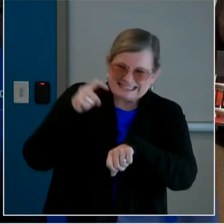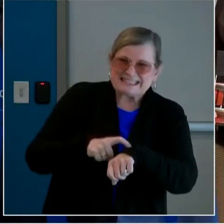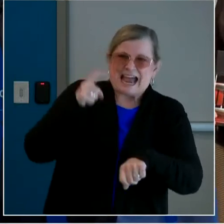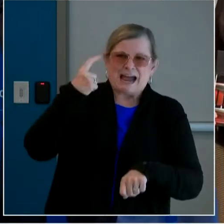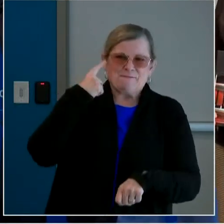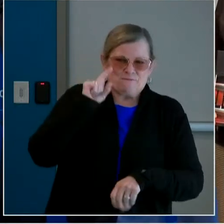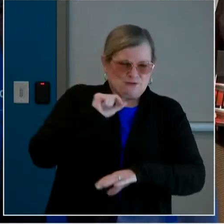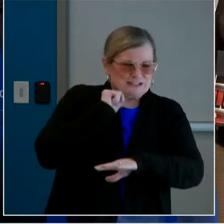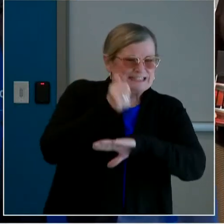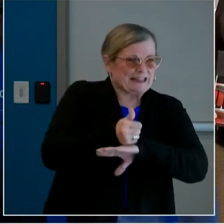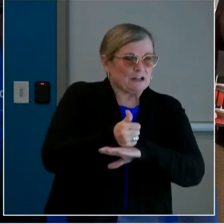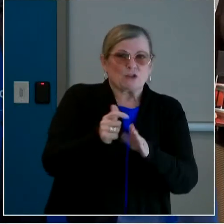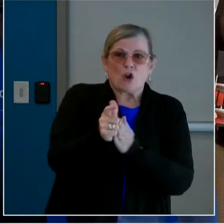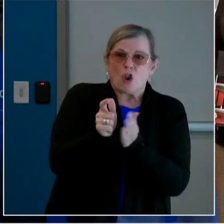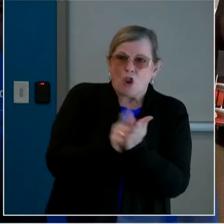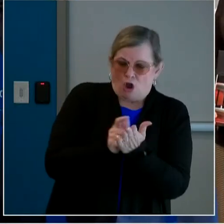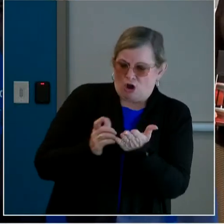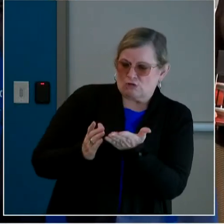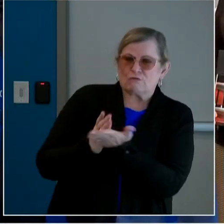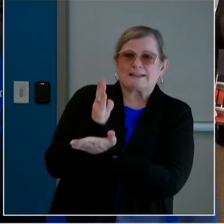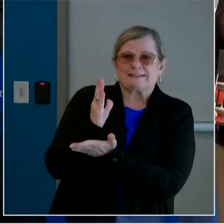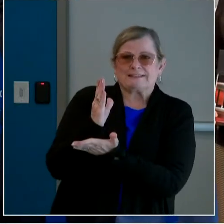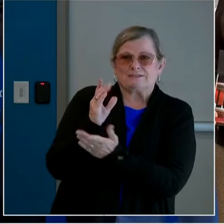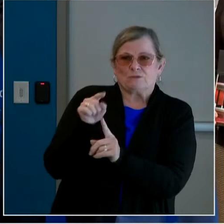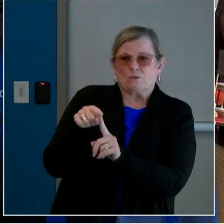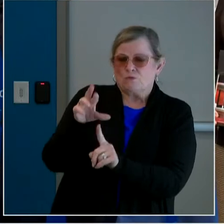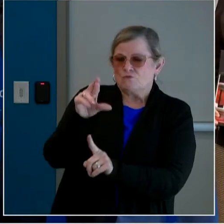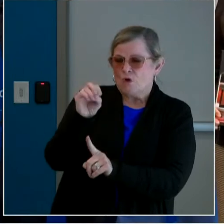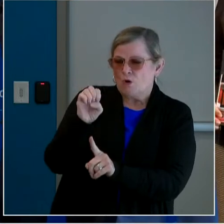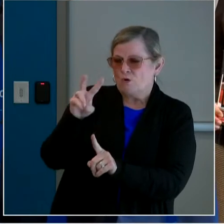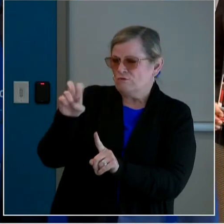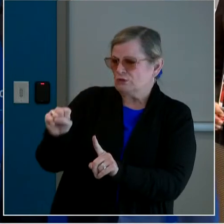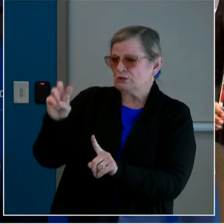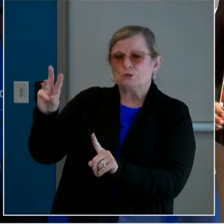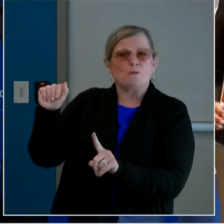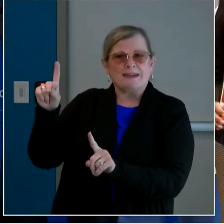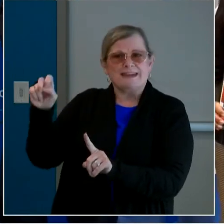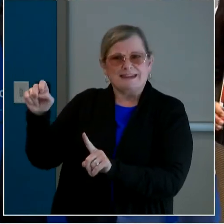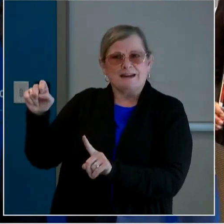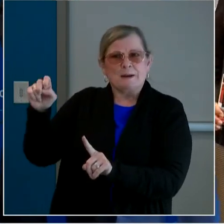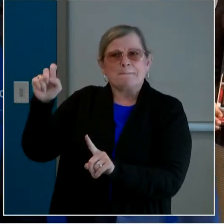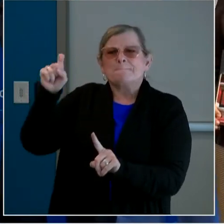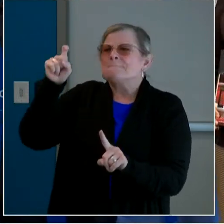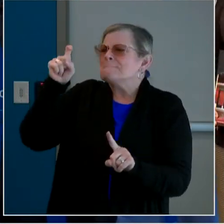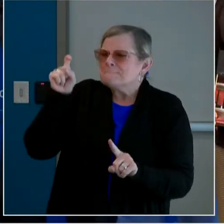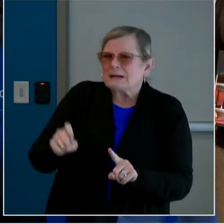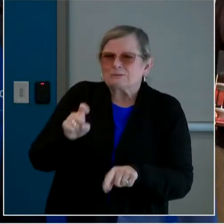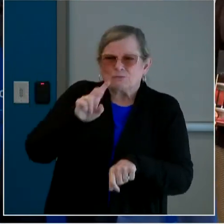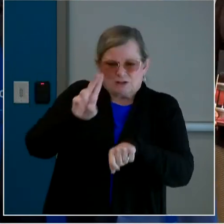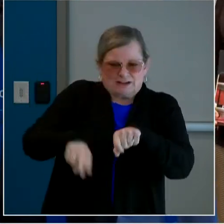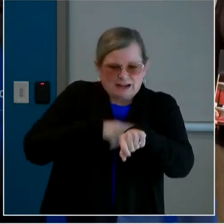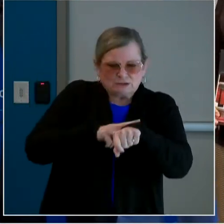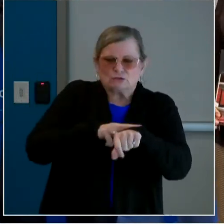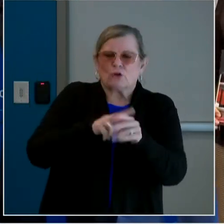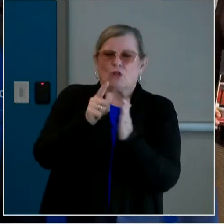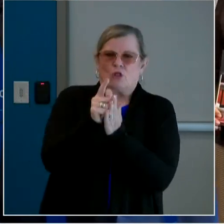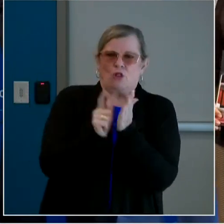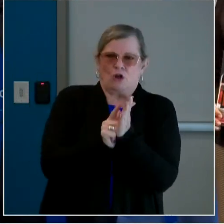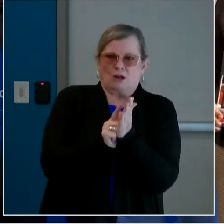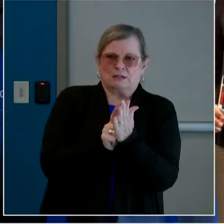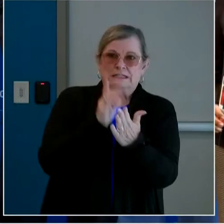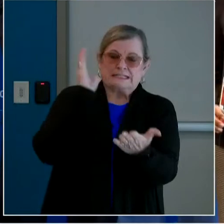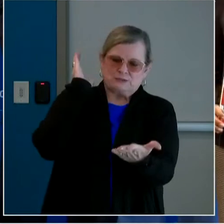Roe v. Wade into national law. It's time to stop letting senators hold our